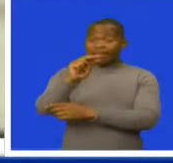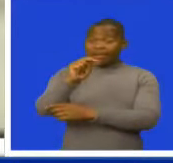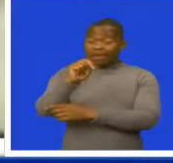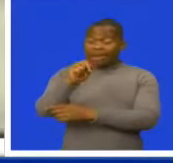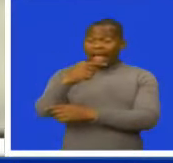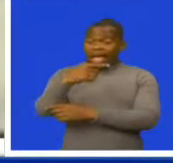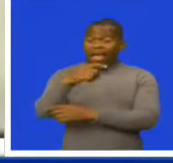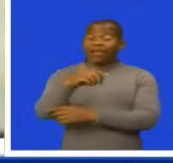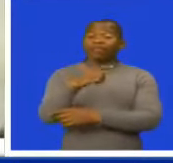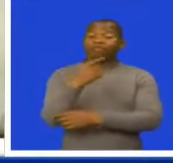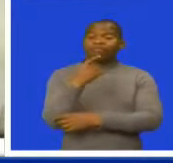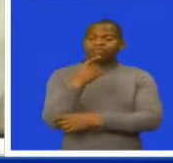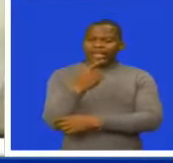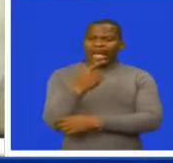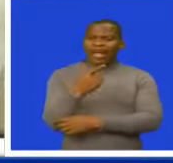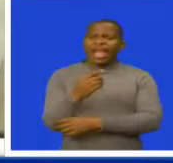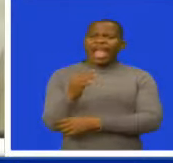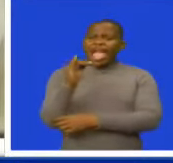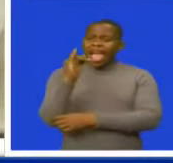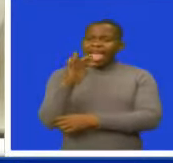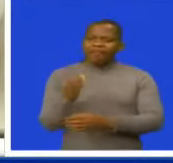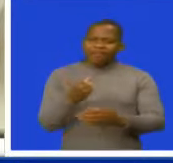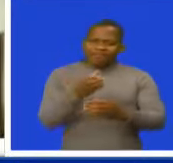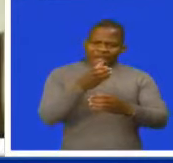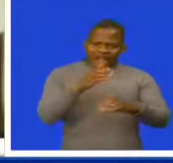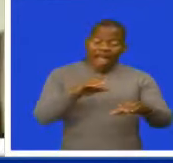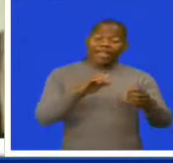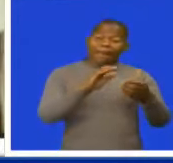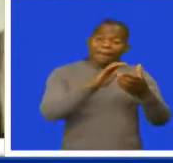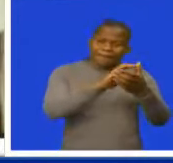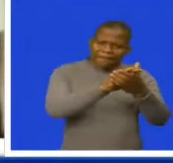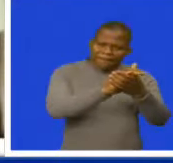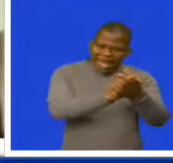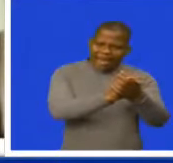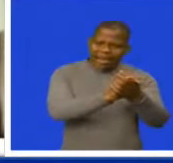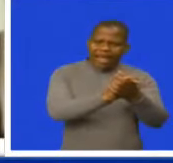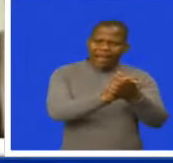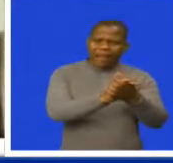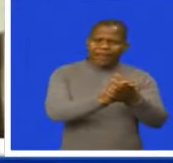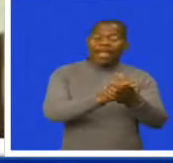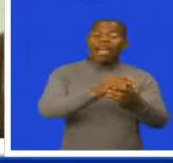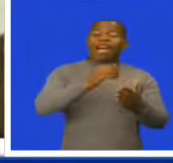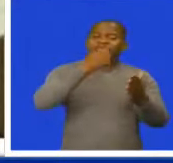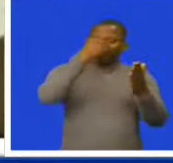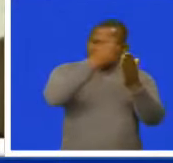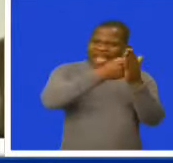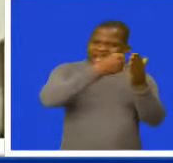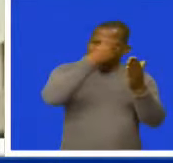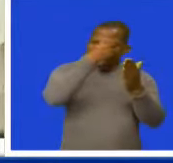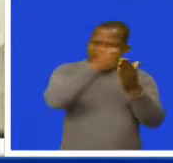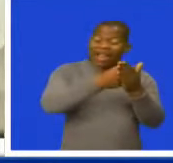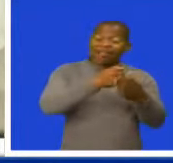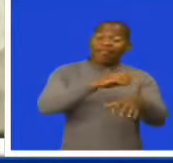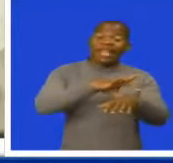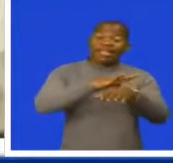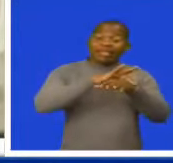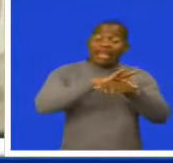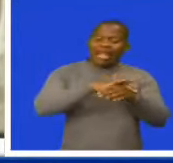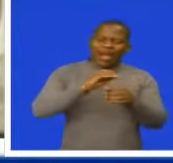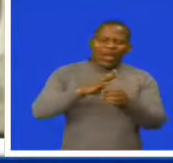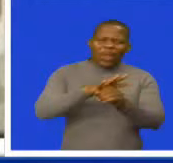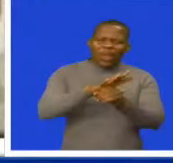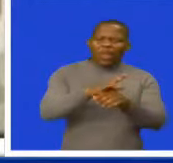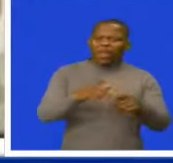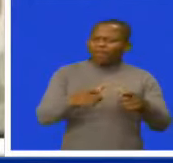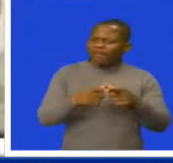nalesifo emave atawunqoba lo mkhuhlane. These essential items are given with love by the government and the